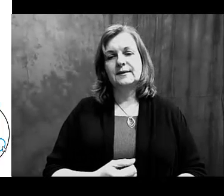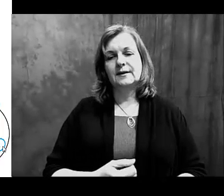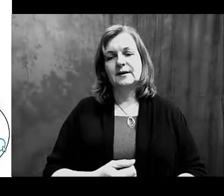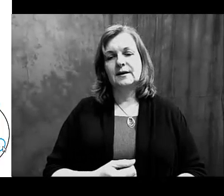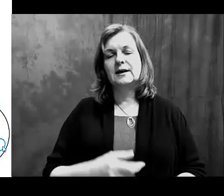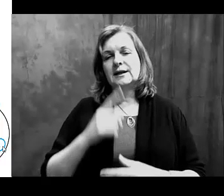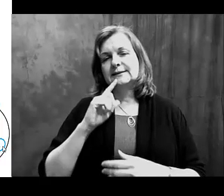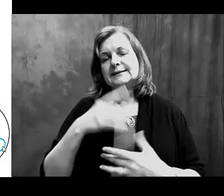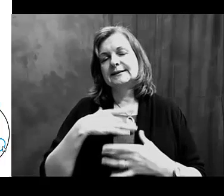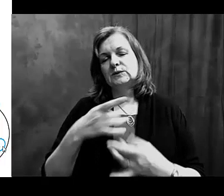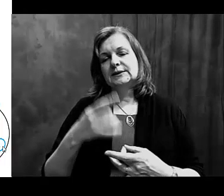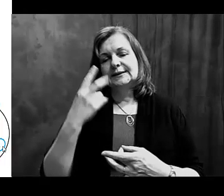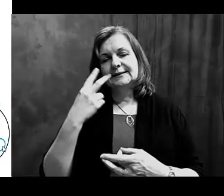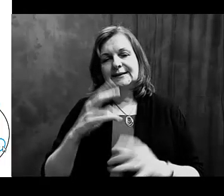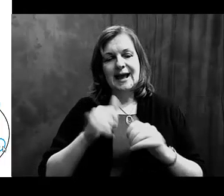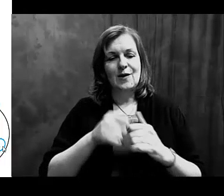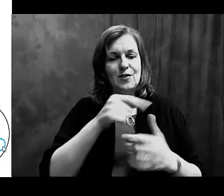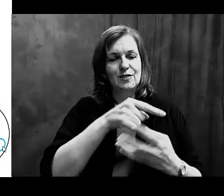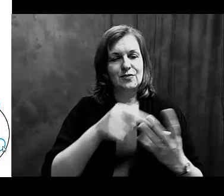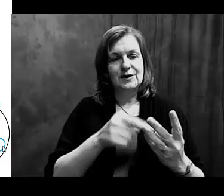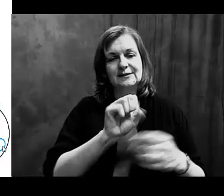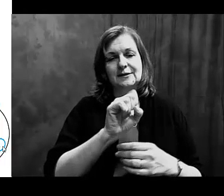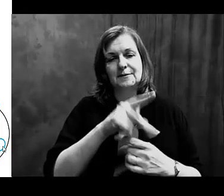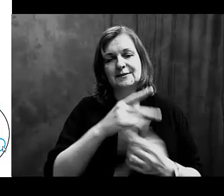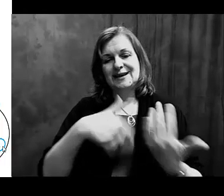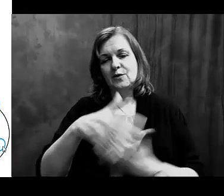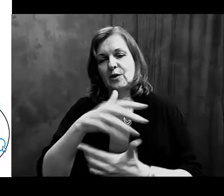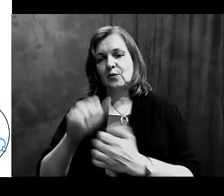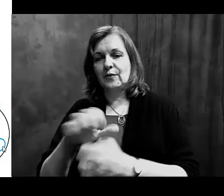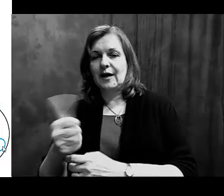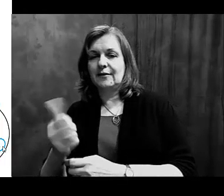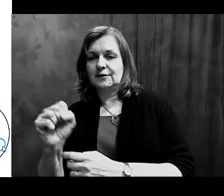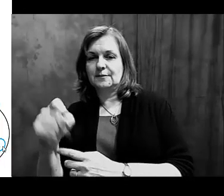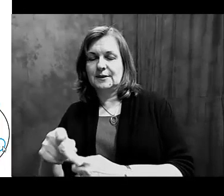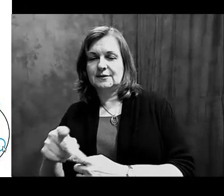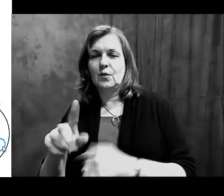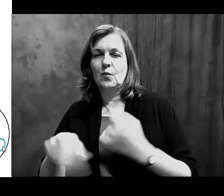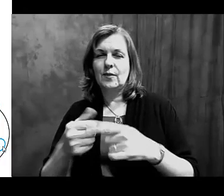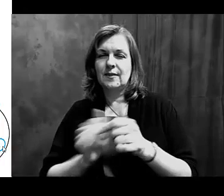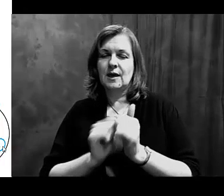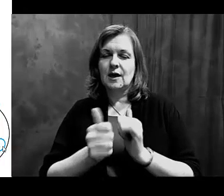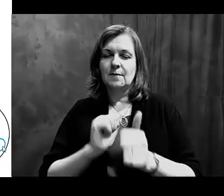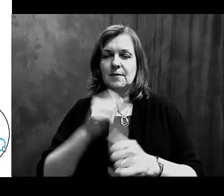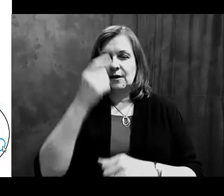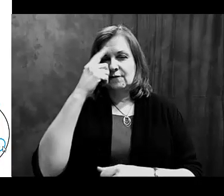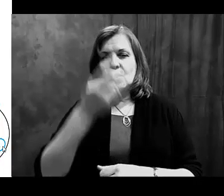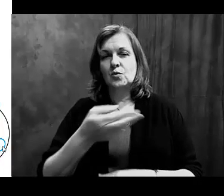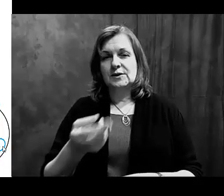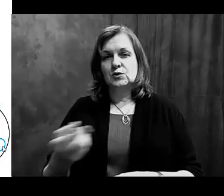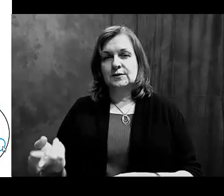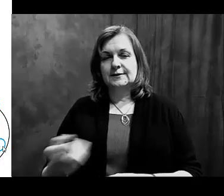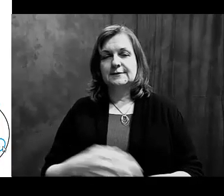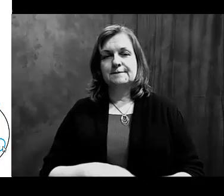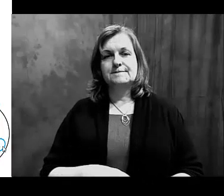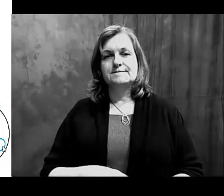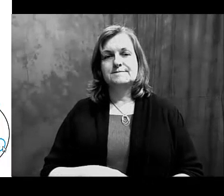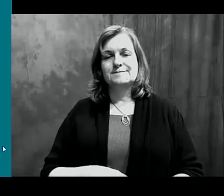looking at the interactions of these species with other species, so competing for resources and so